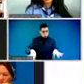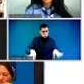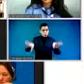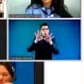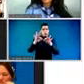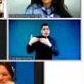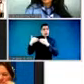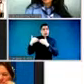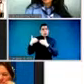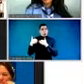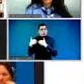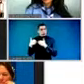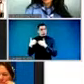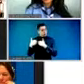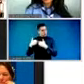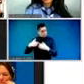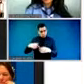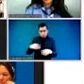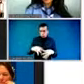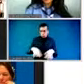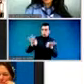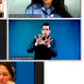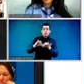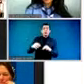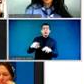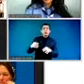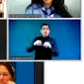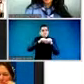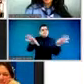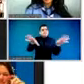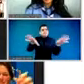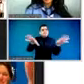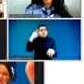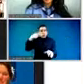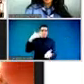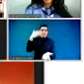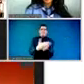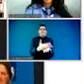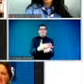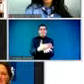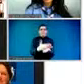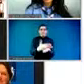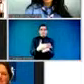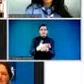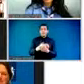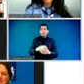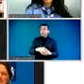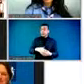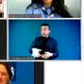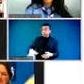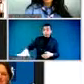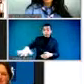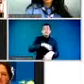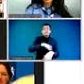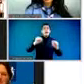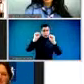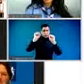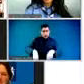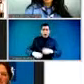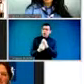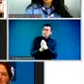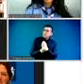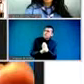position where they can be leaders, they can be entrepreneurs, they can be whatever they want to be, and break the glass